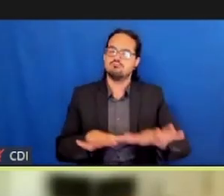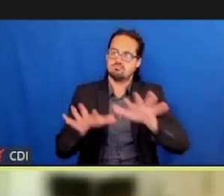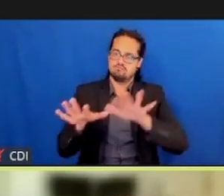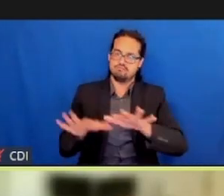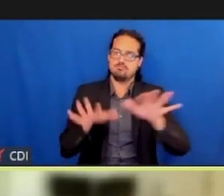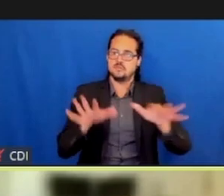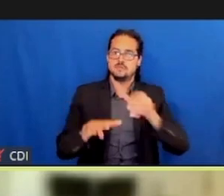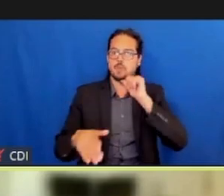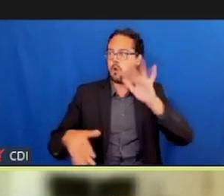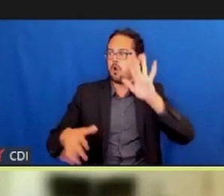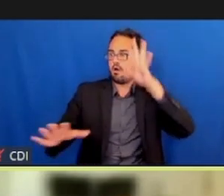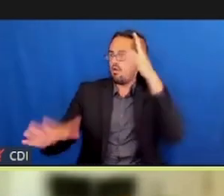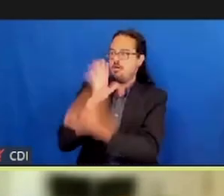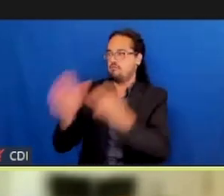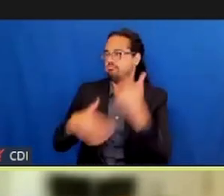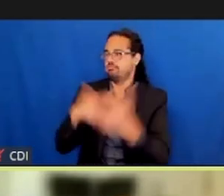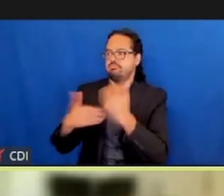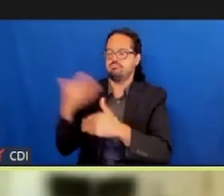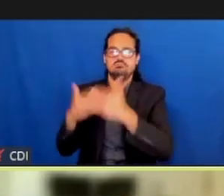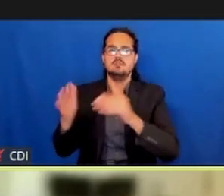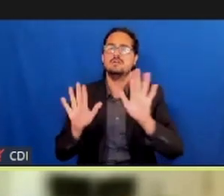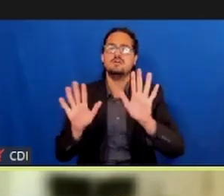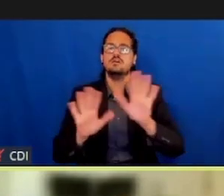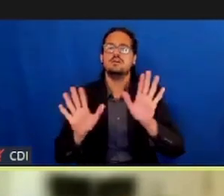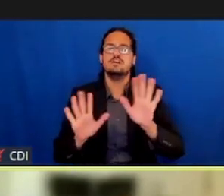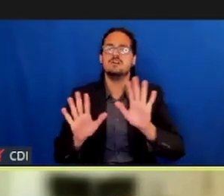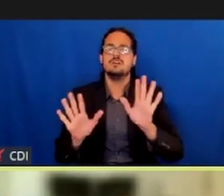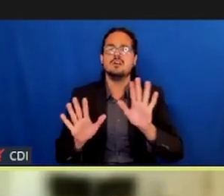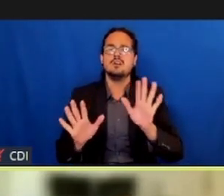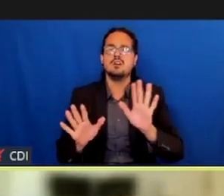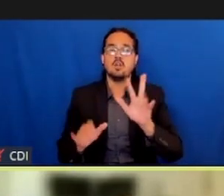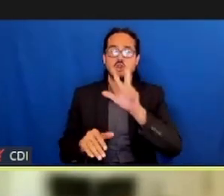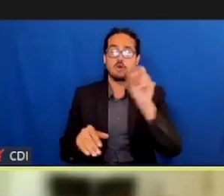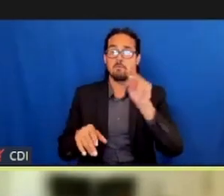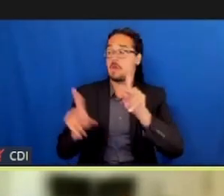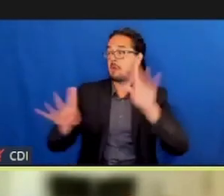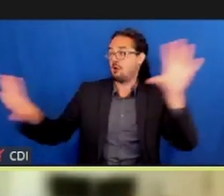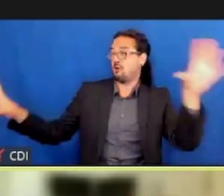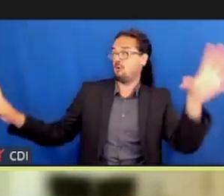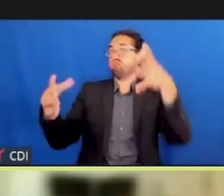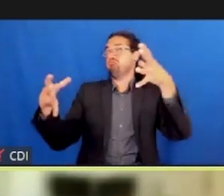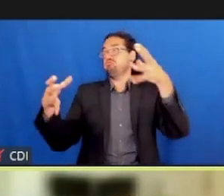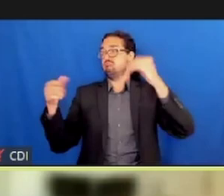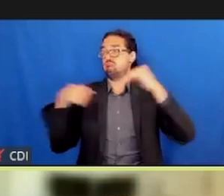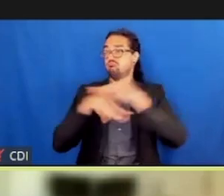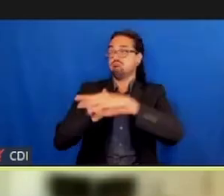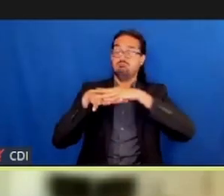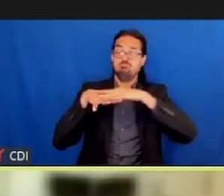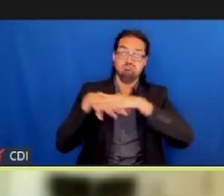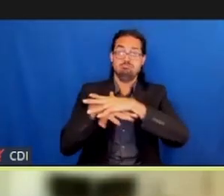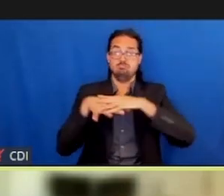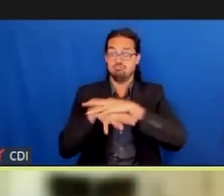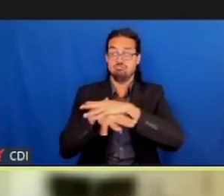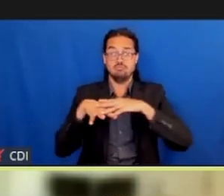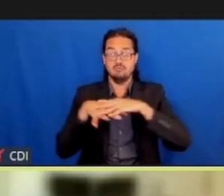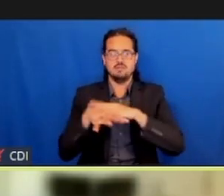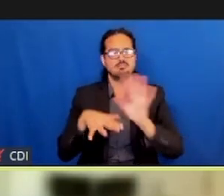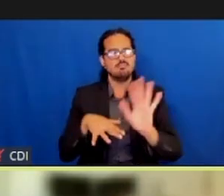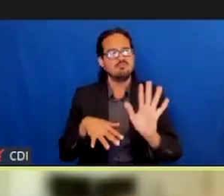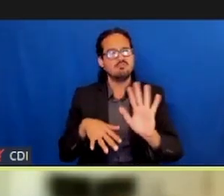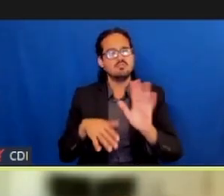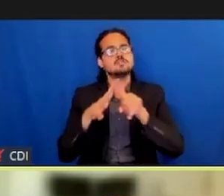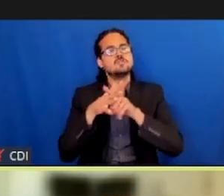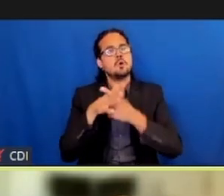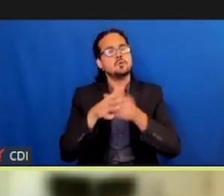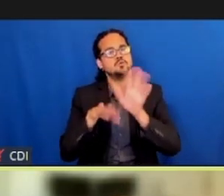30-person family reunion on June 16th. It's really important to acknowledge grief or loss if that's part of our personal experience, either for ourselves